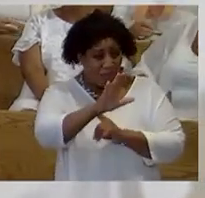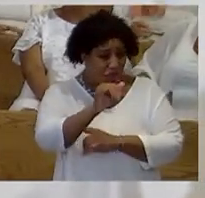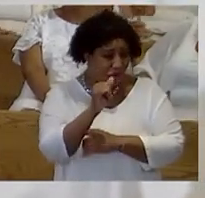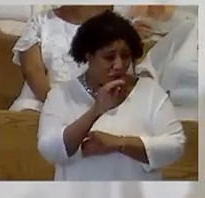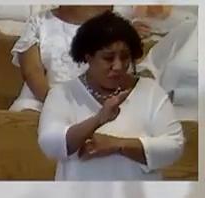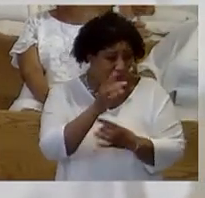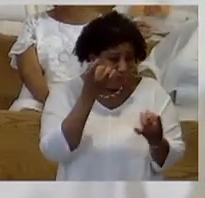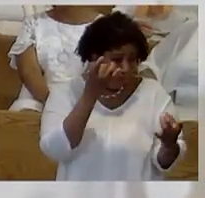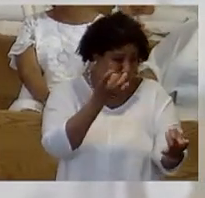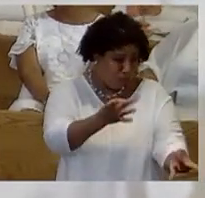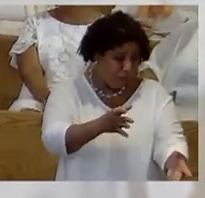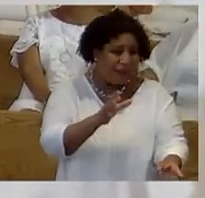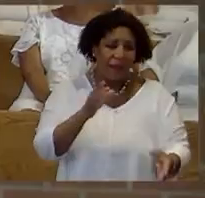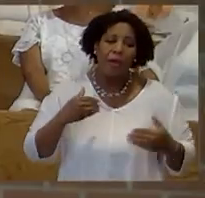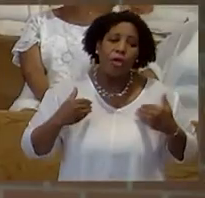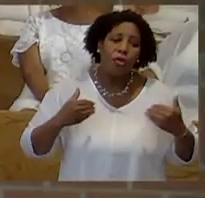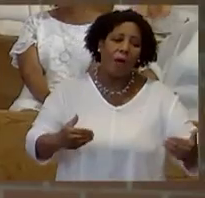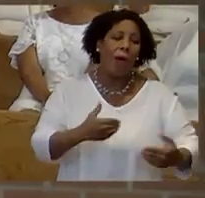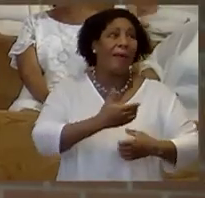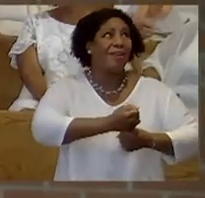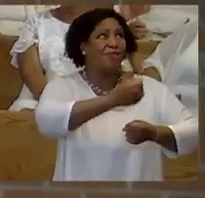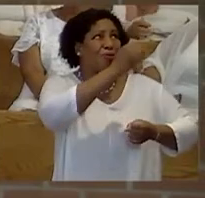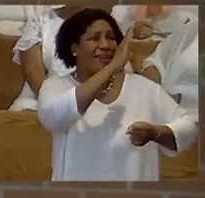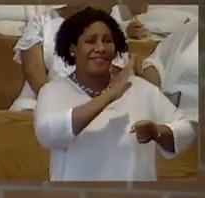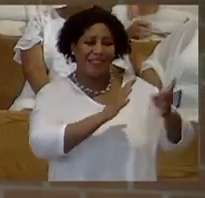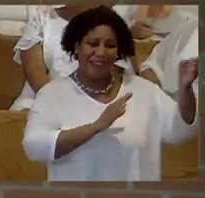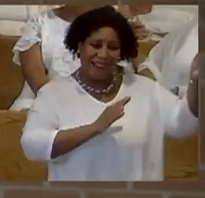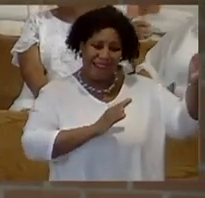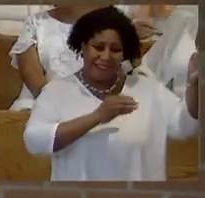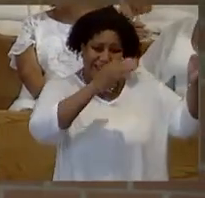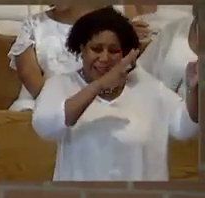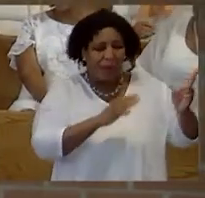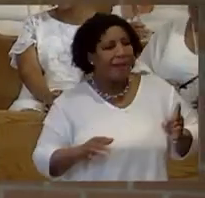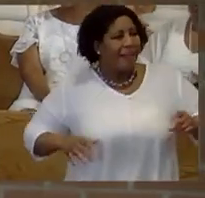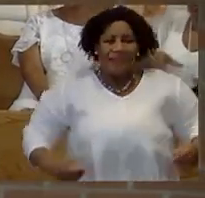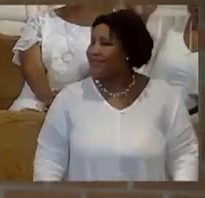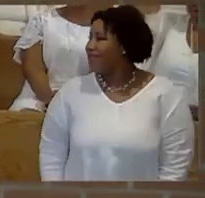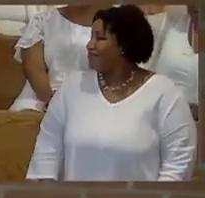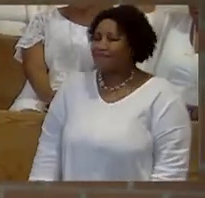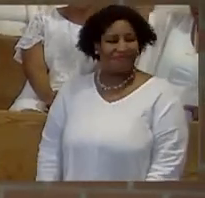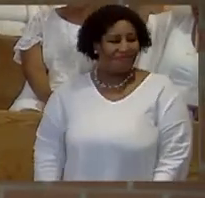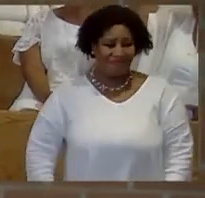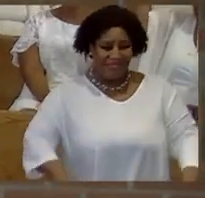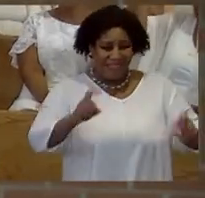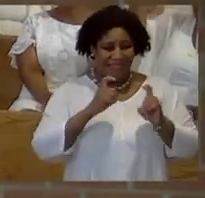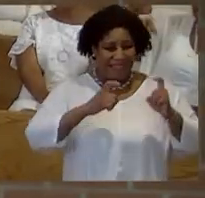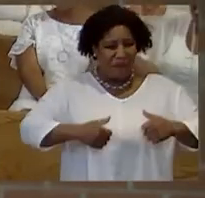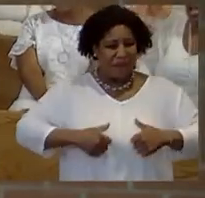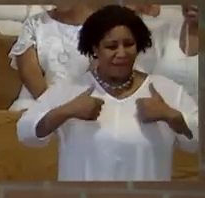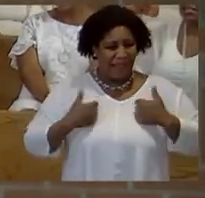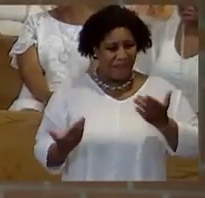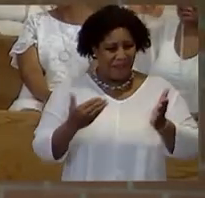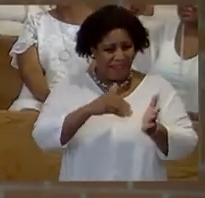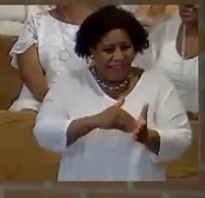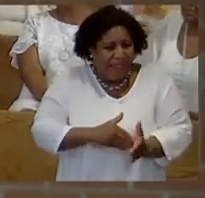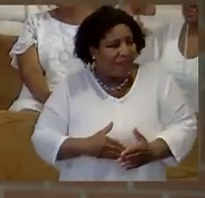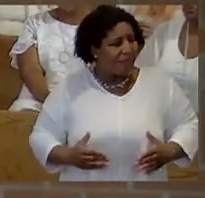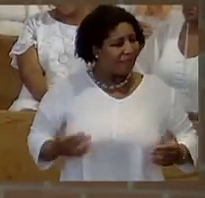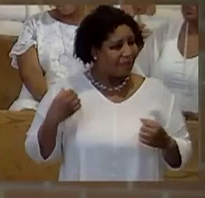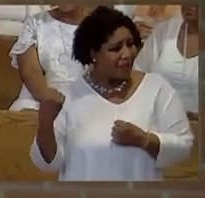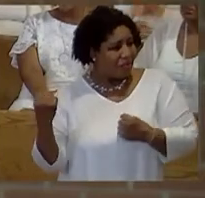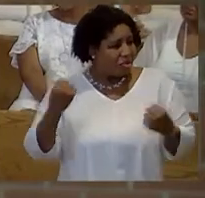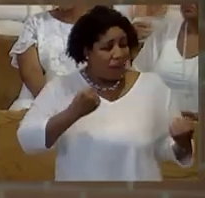was bad, but go ahead and trust God. He will bounce you back and give you life and give you